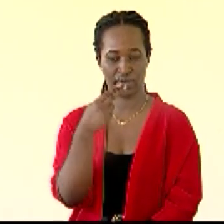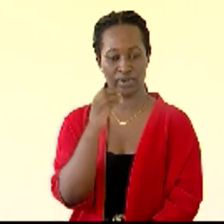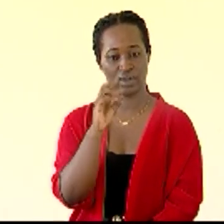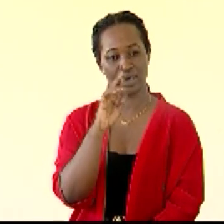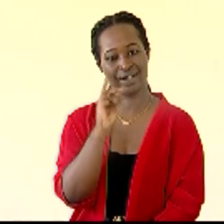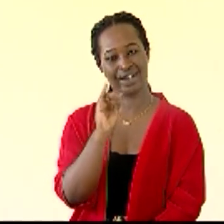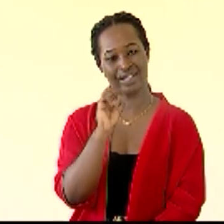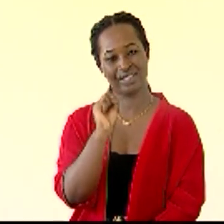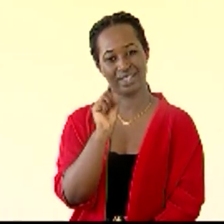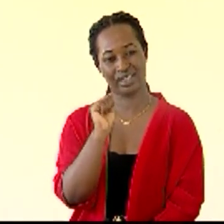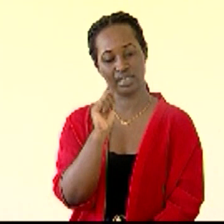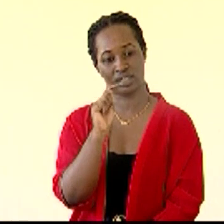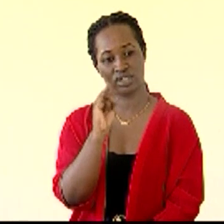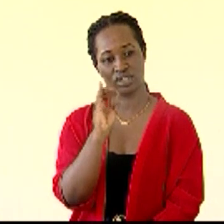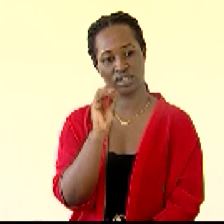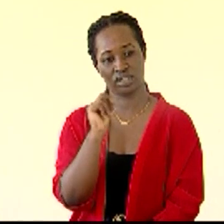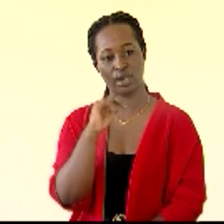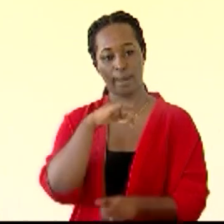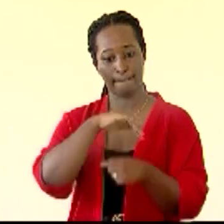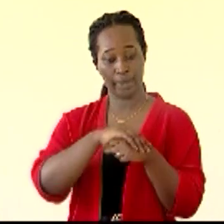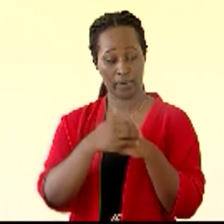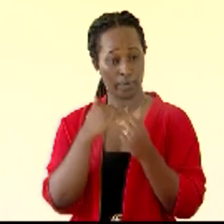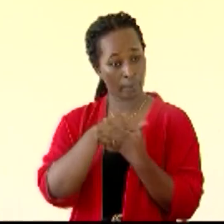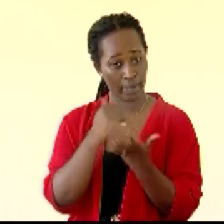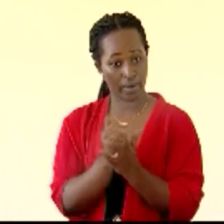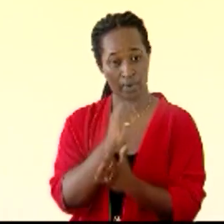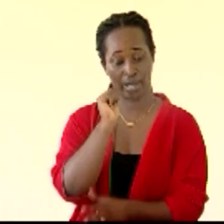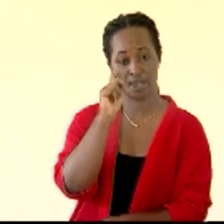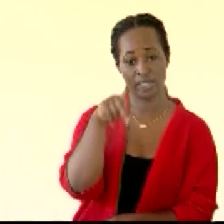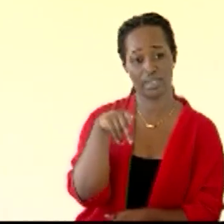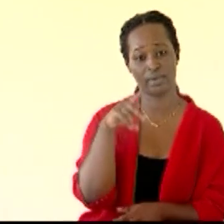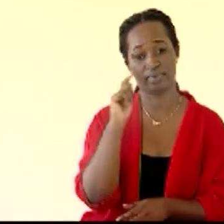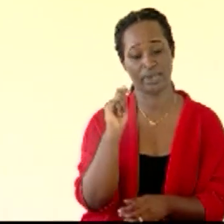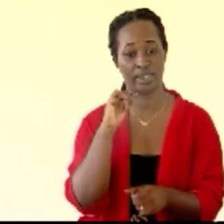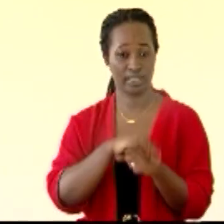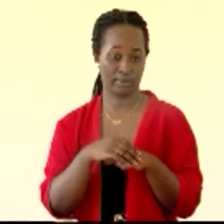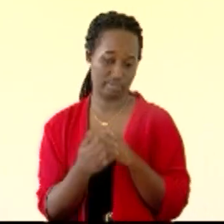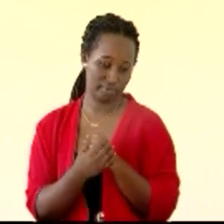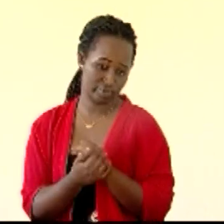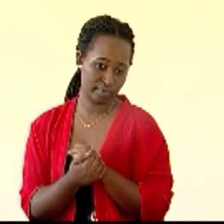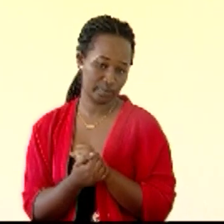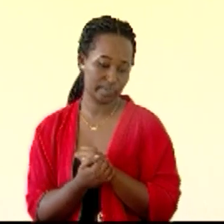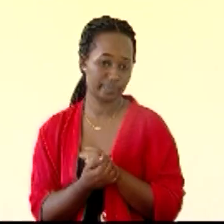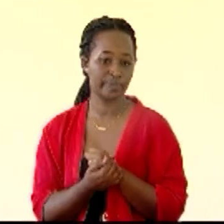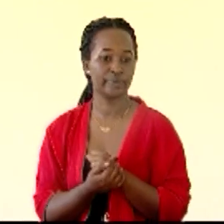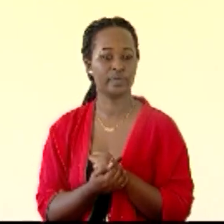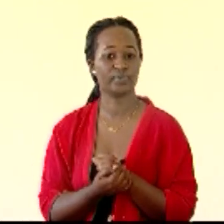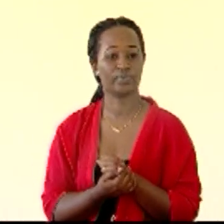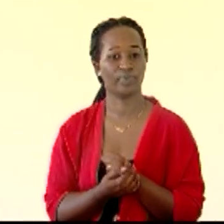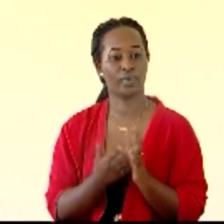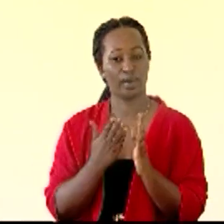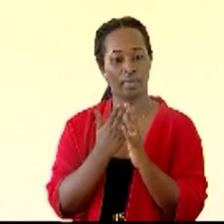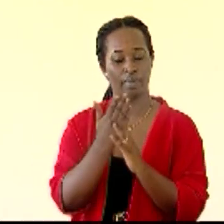produced in the presence of light energy absorbed by the pigments, passed on